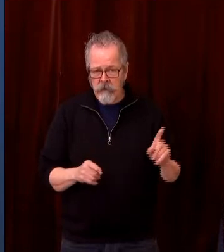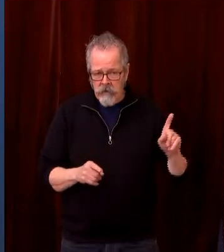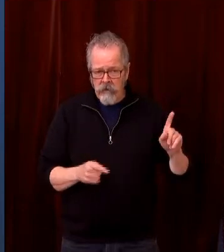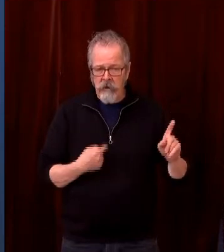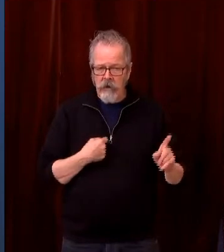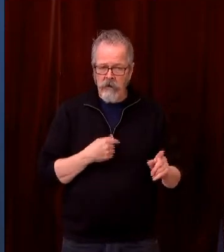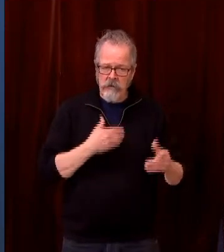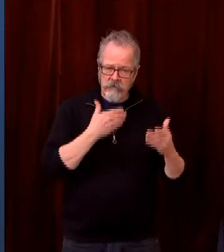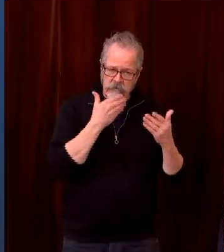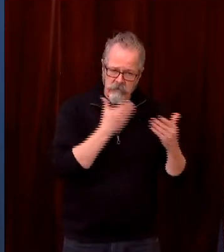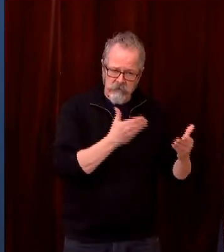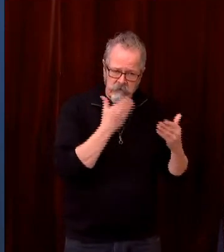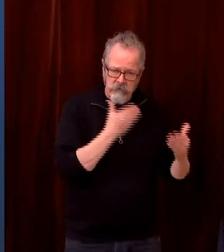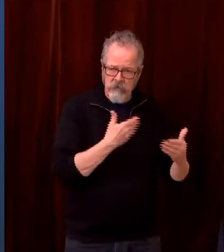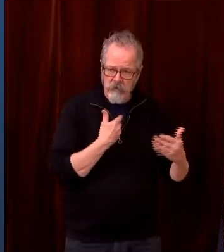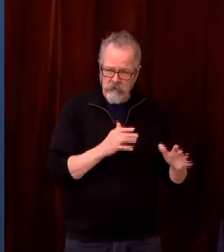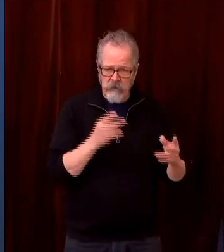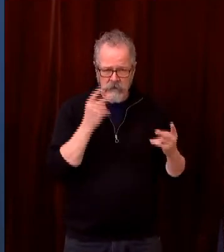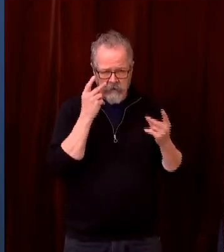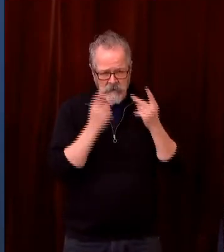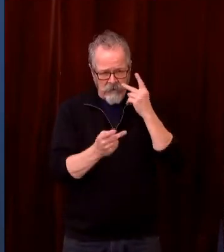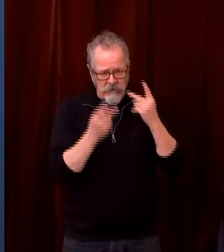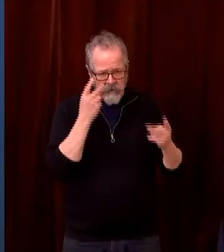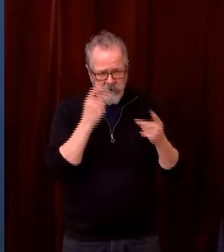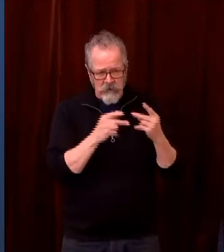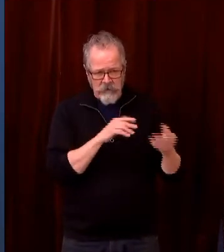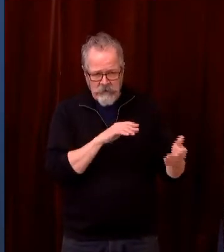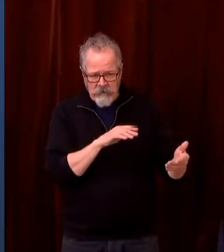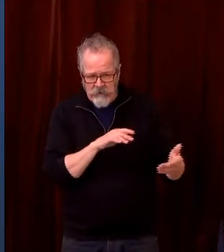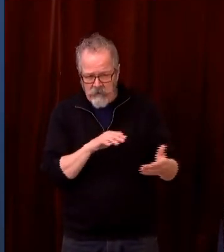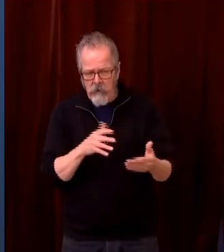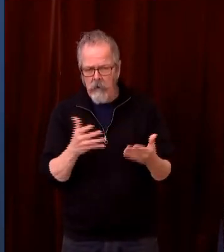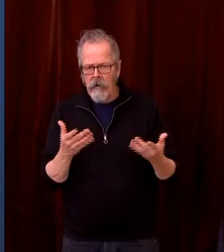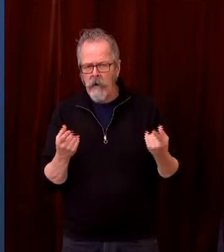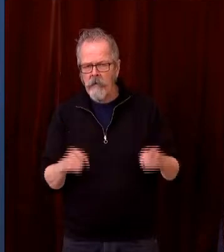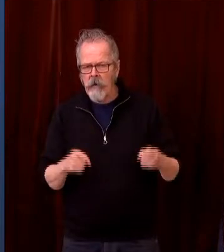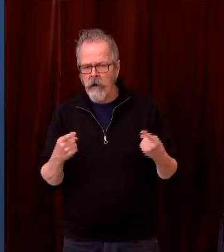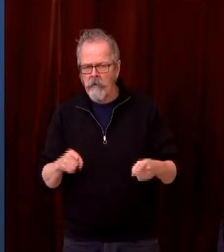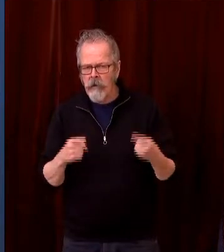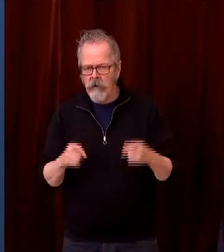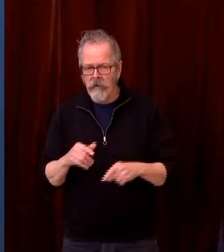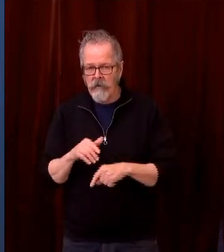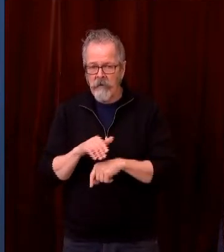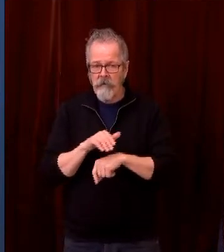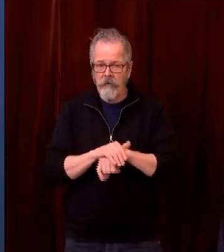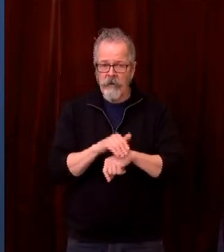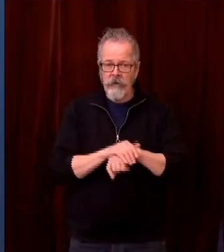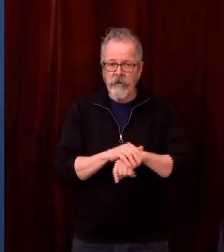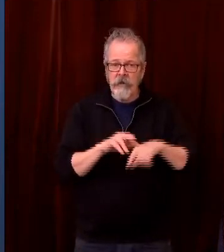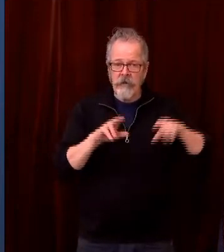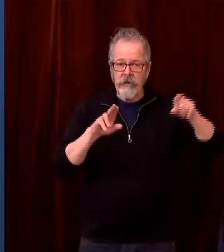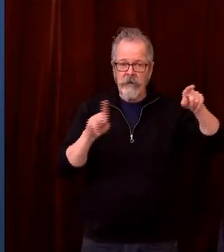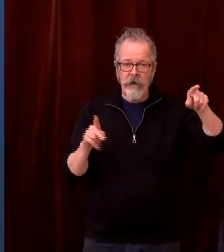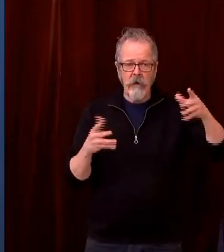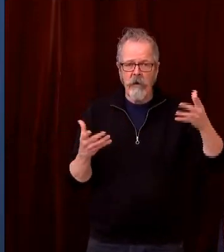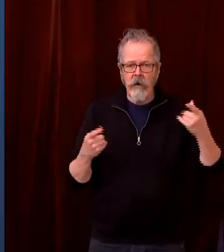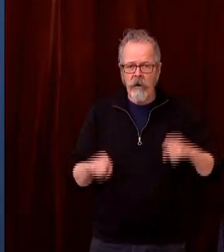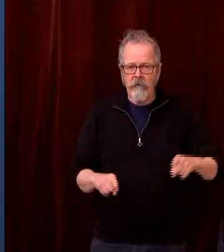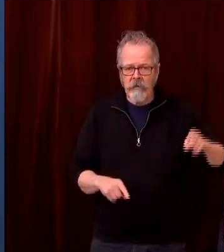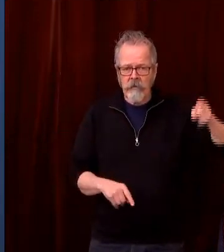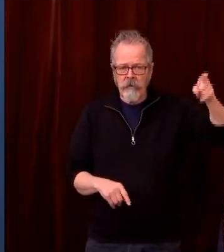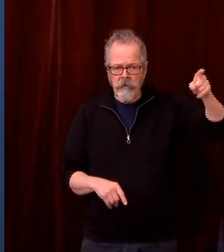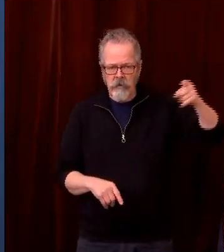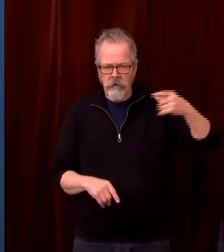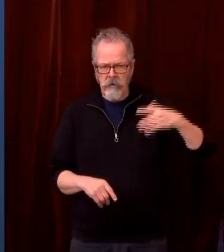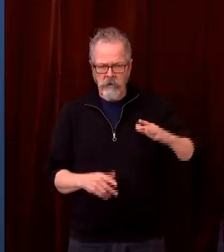will arm us to be even more vigorous in our efforts to save ourselves. And during this frustration, if I can, I was